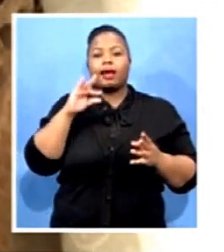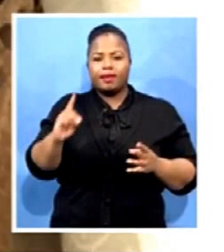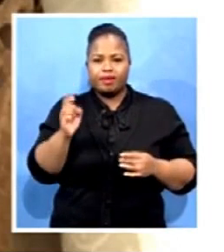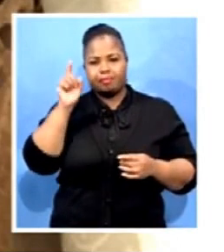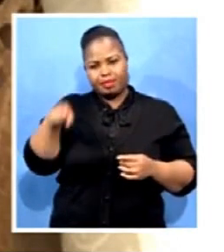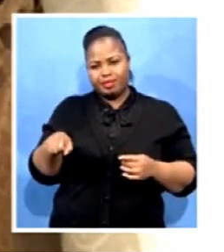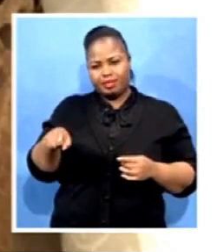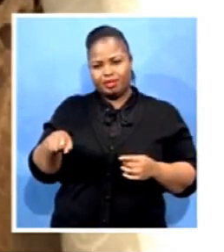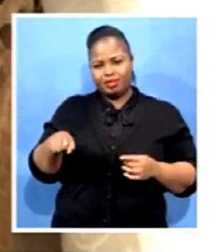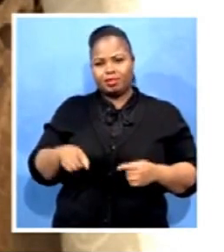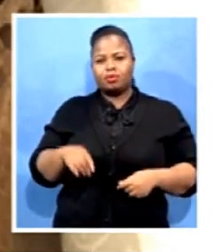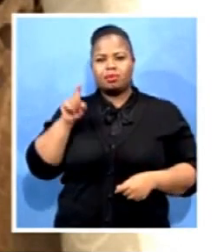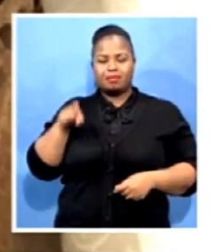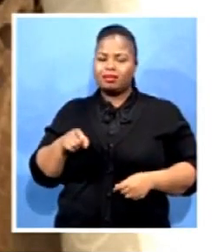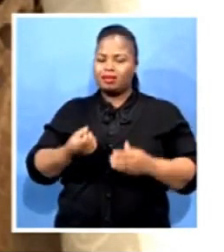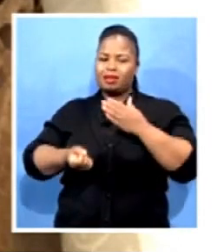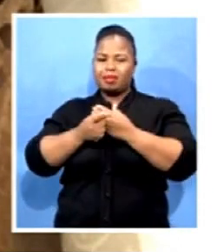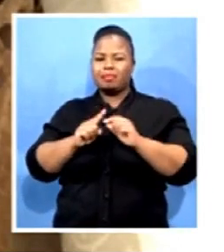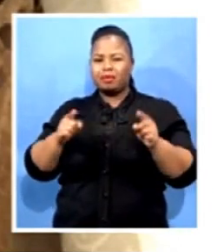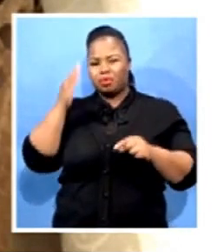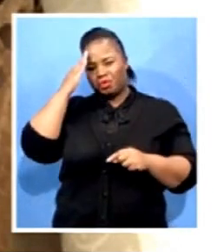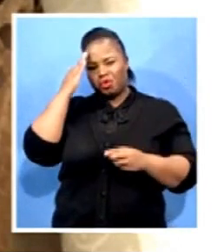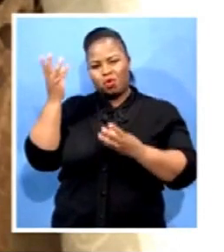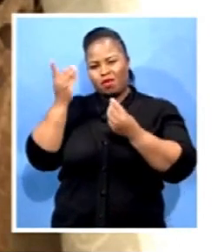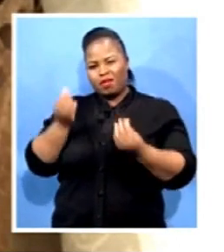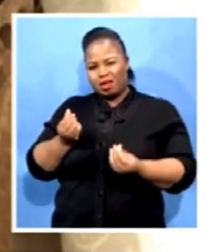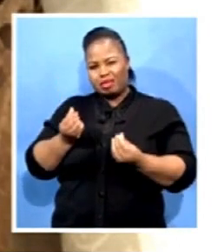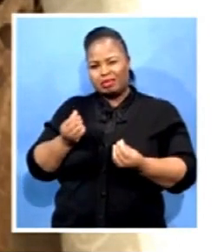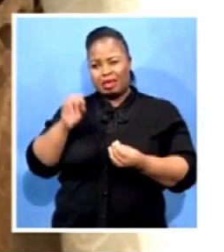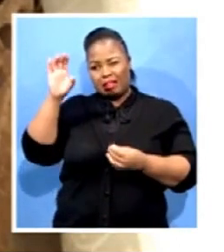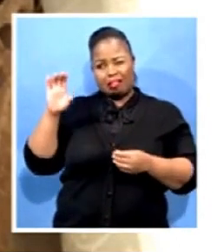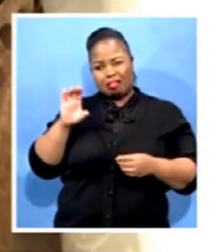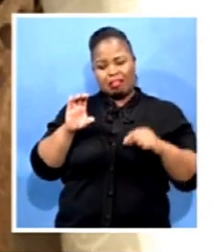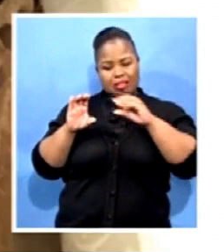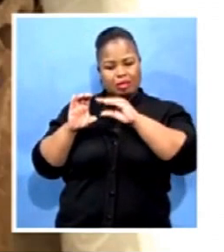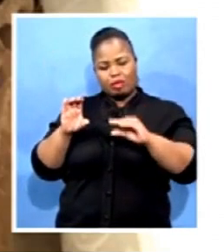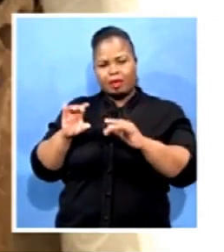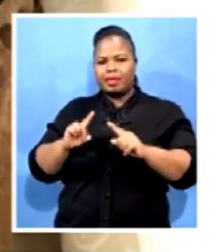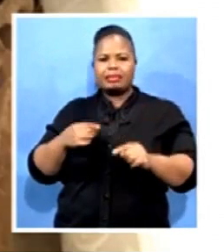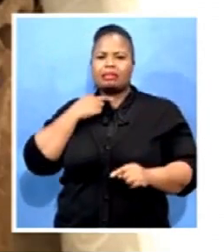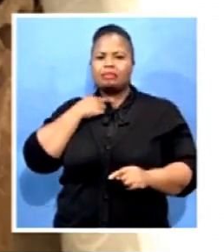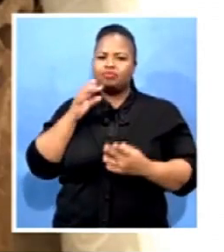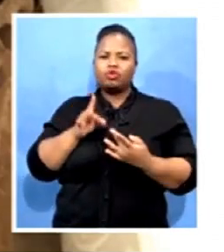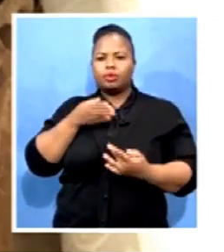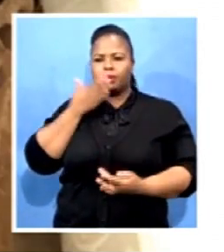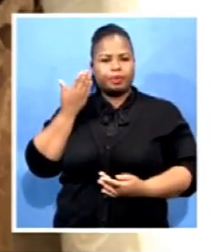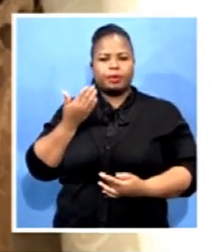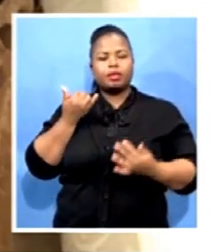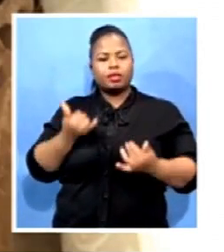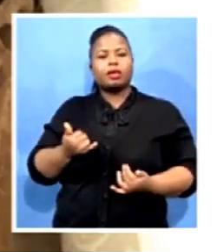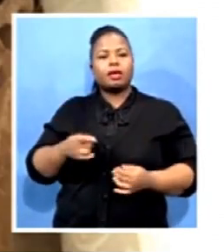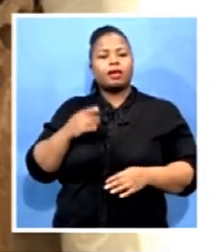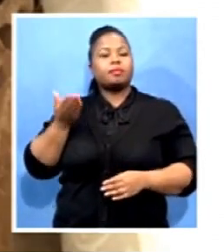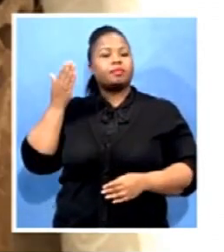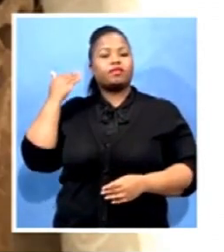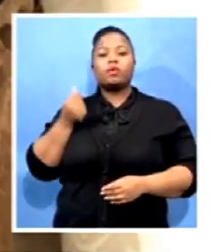of financial injections, but we are left with no choice. That is why we had also indicated in the previous days that it will